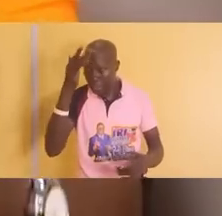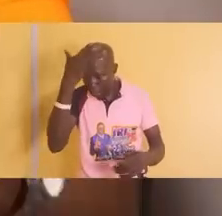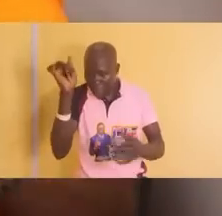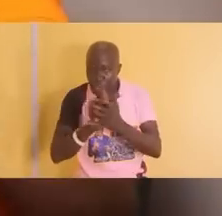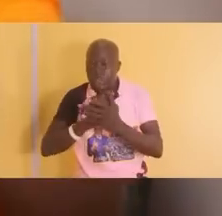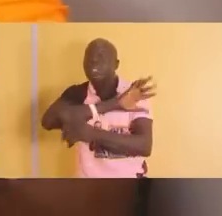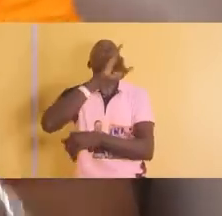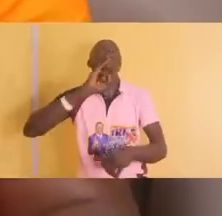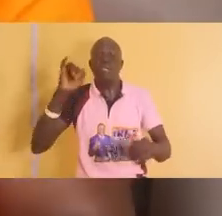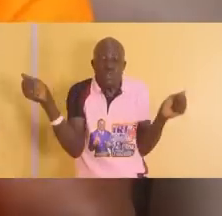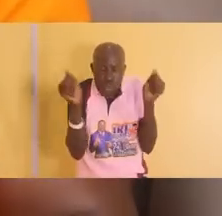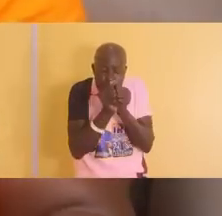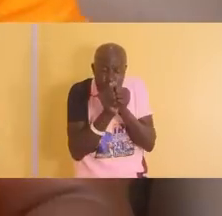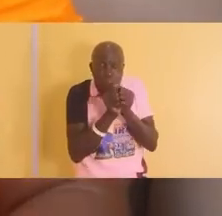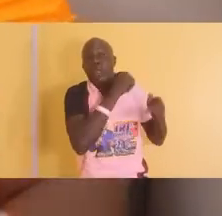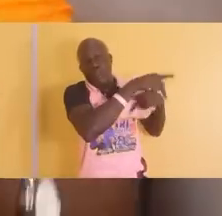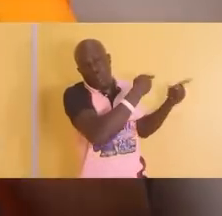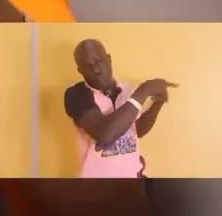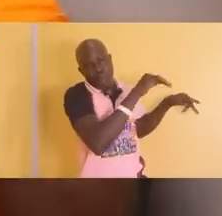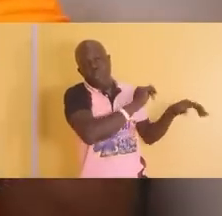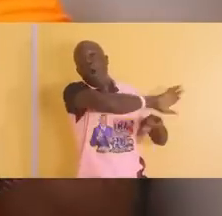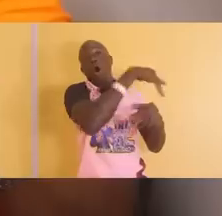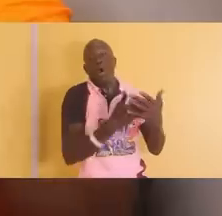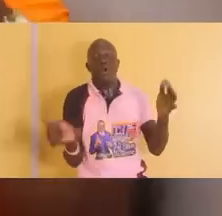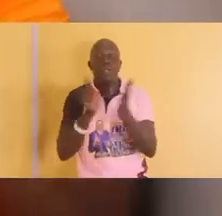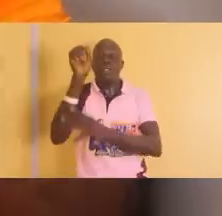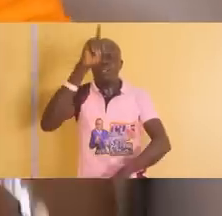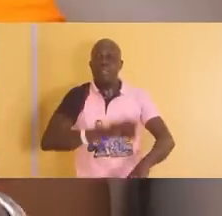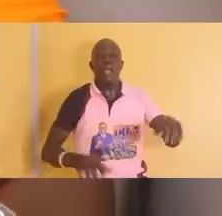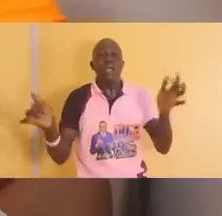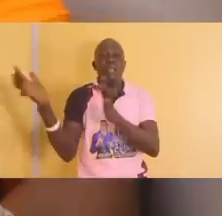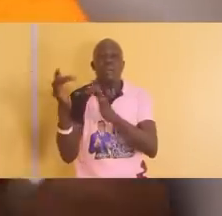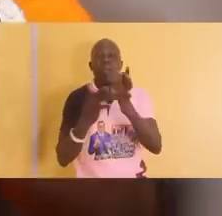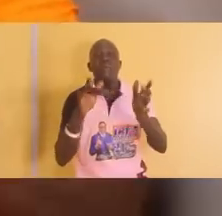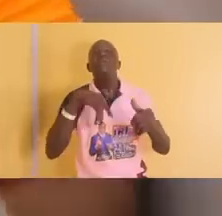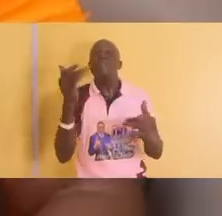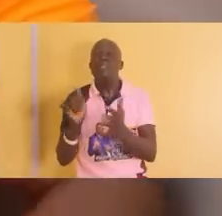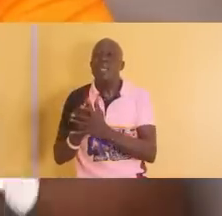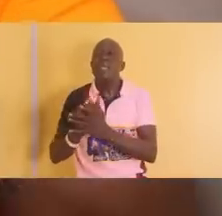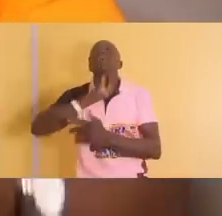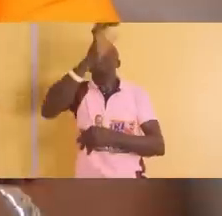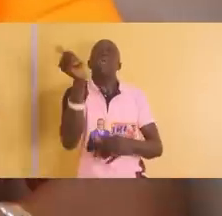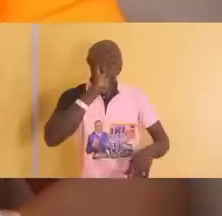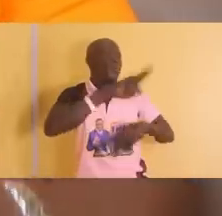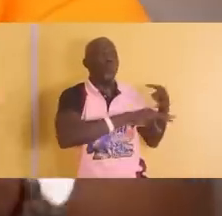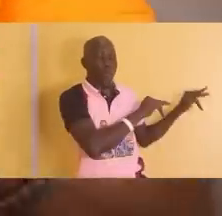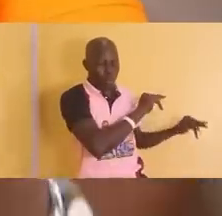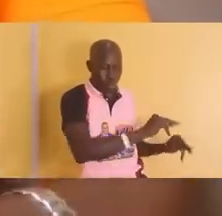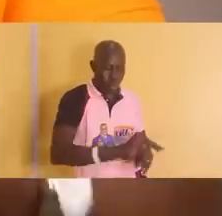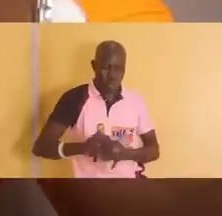don't see that. Because he was with the prophet at all times. The Bible says they